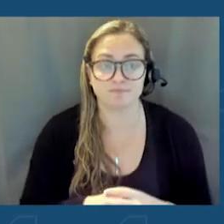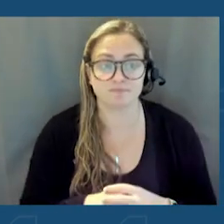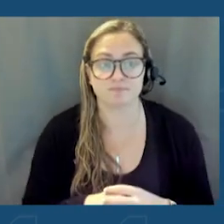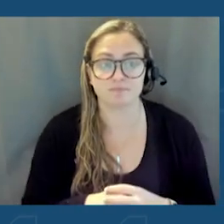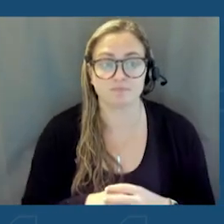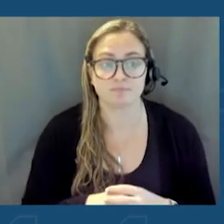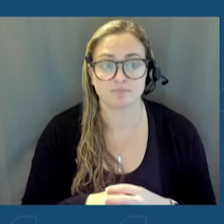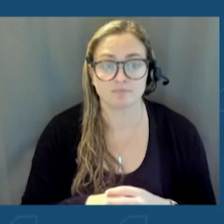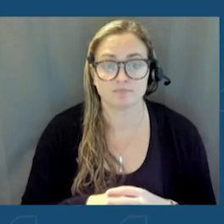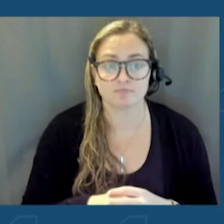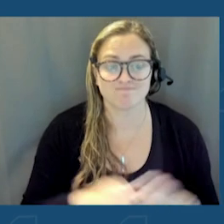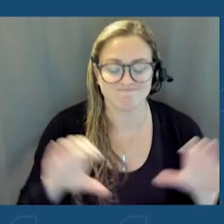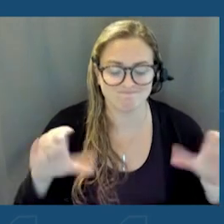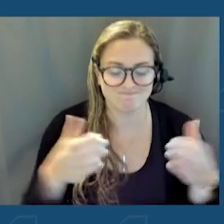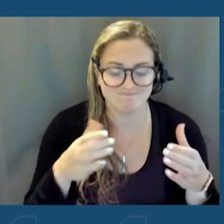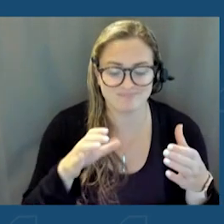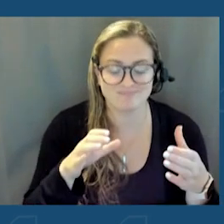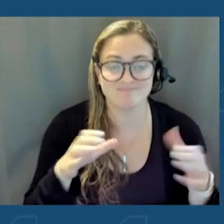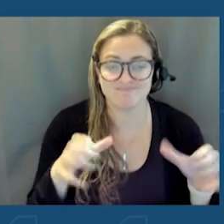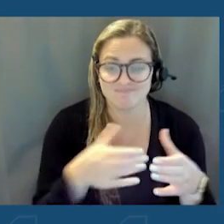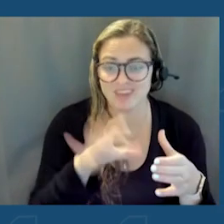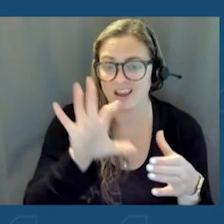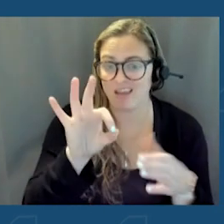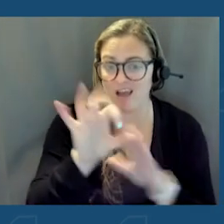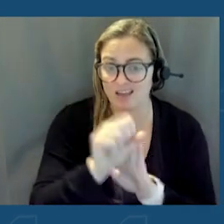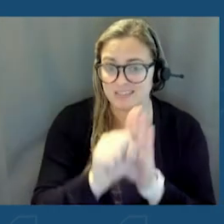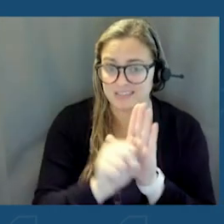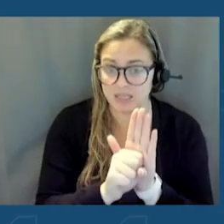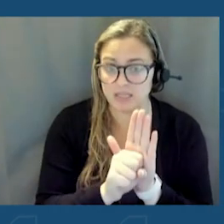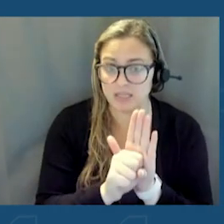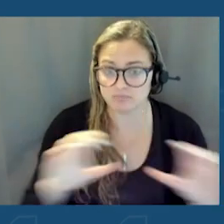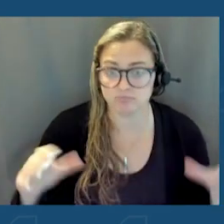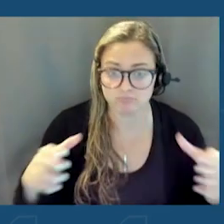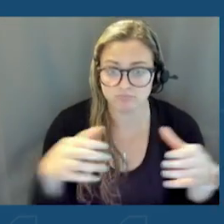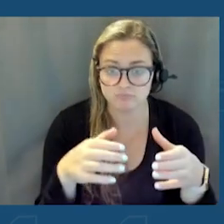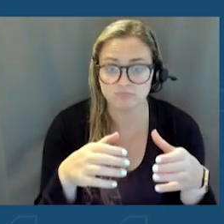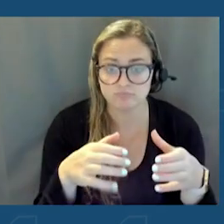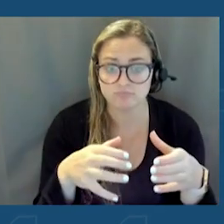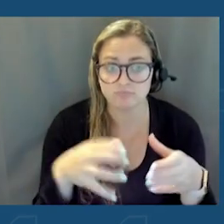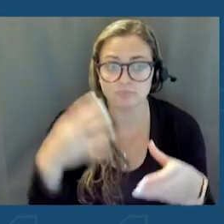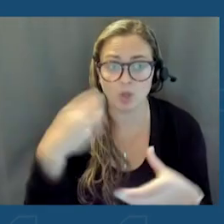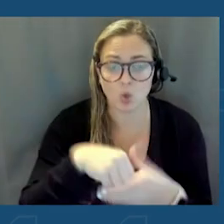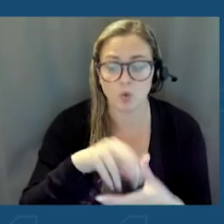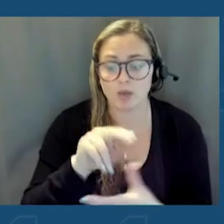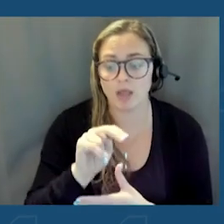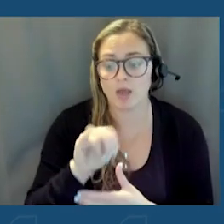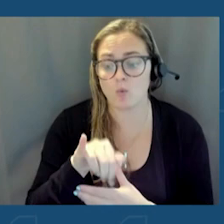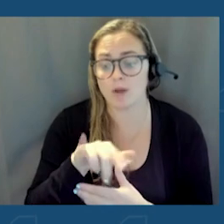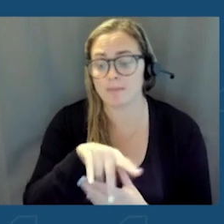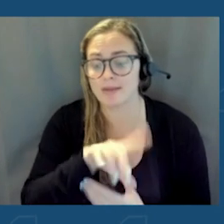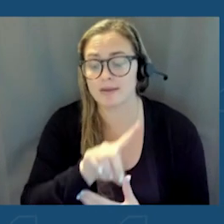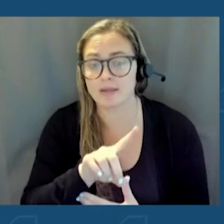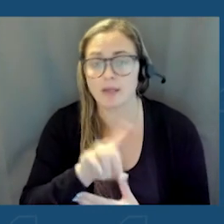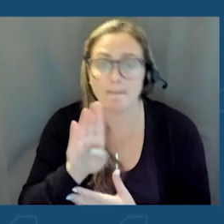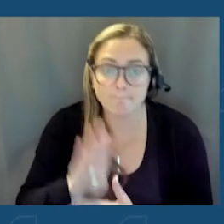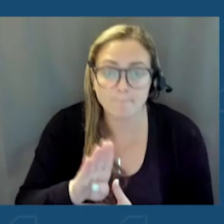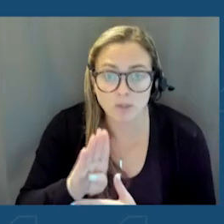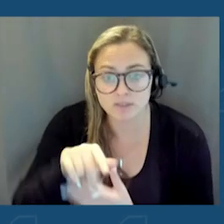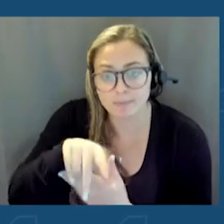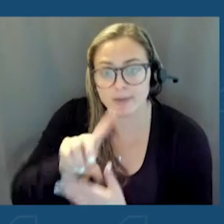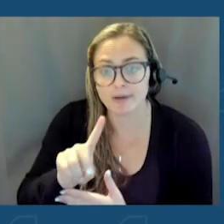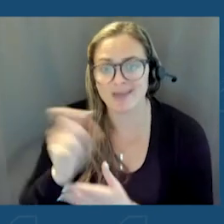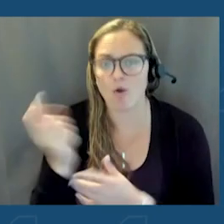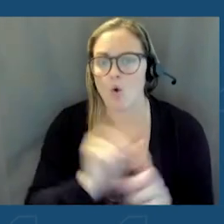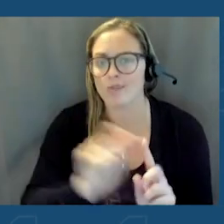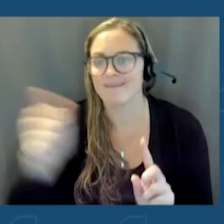consortium of 9 states, and including NYPD and Boston PD and all the states around, and asked